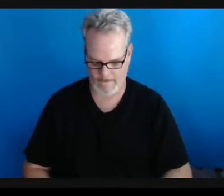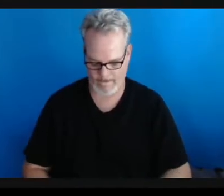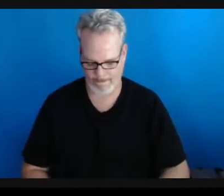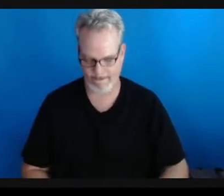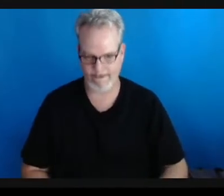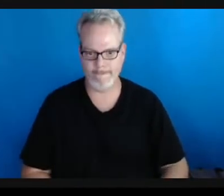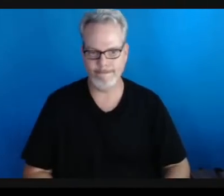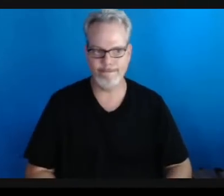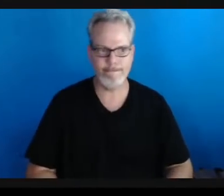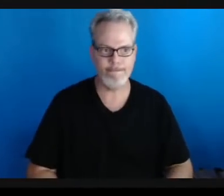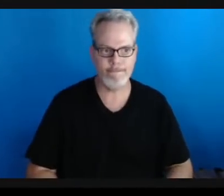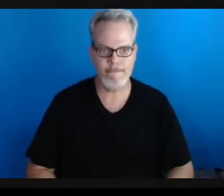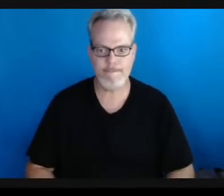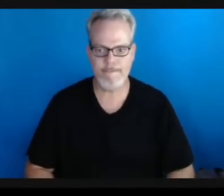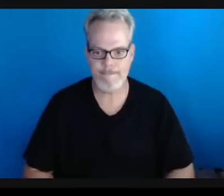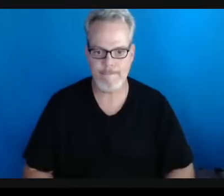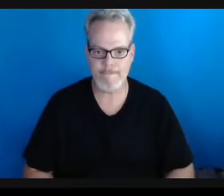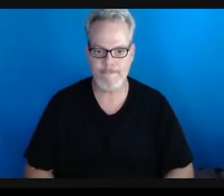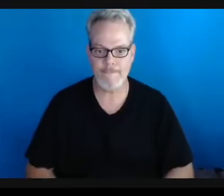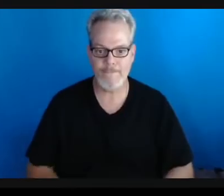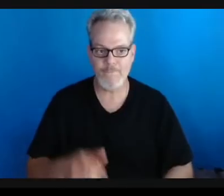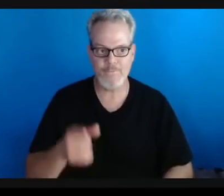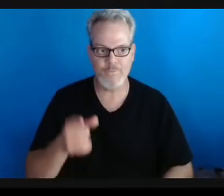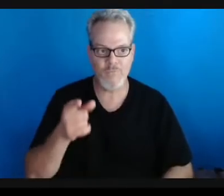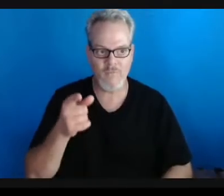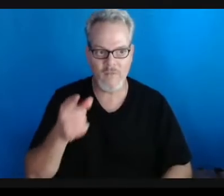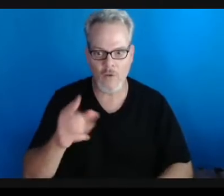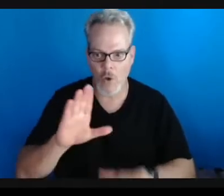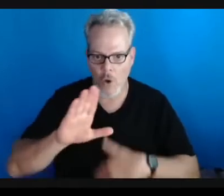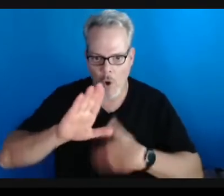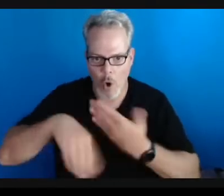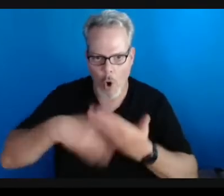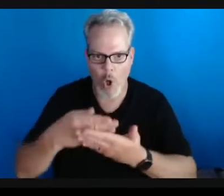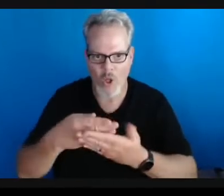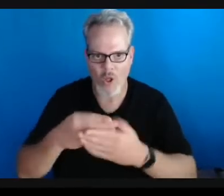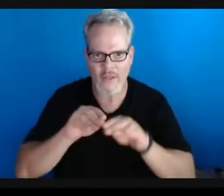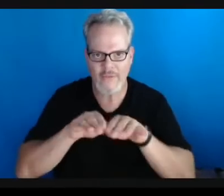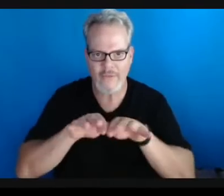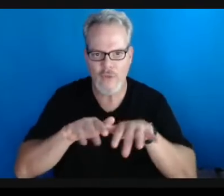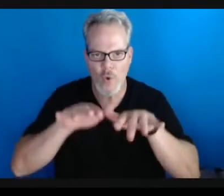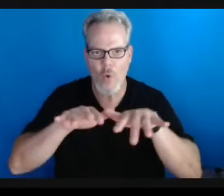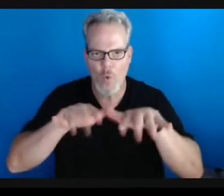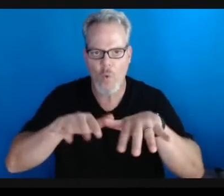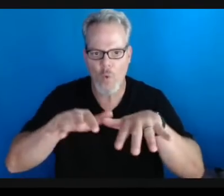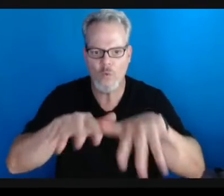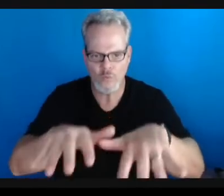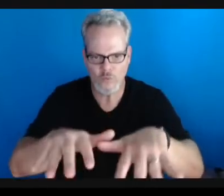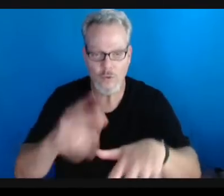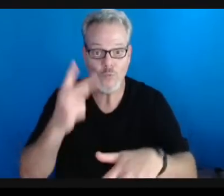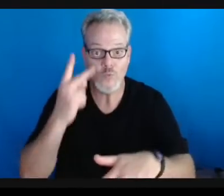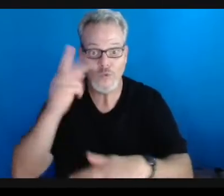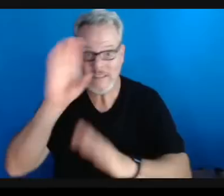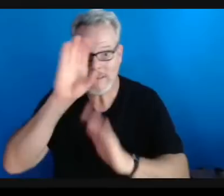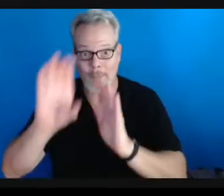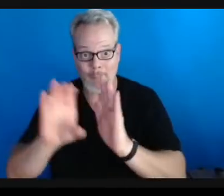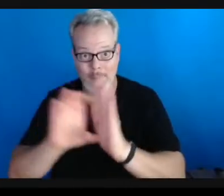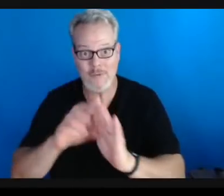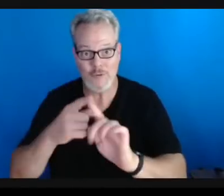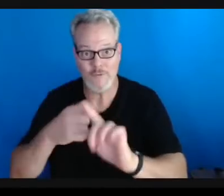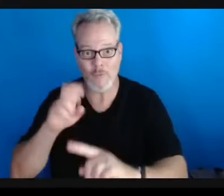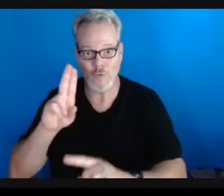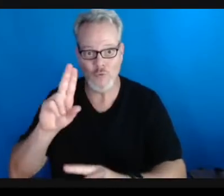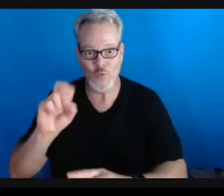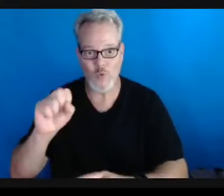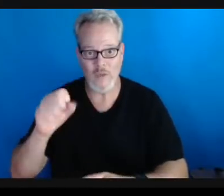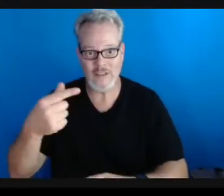So that's the fascinating part there, is with these ooze-up flows. There was also, we'll see in a photograph coming up, the USGS reports they saw an